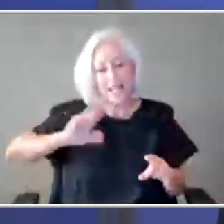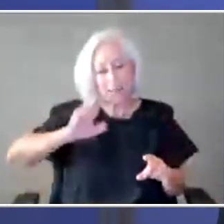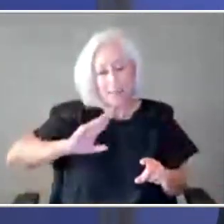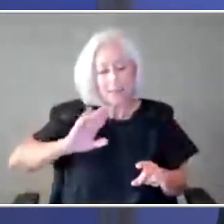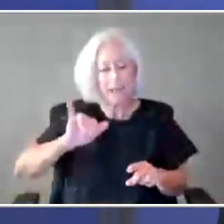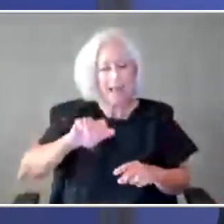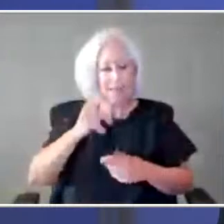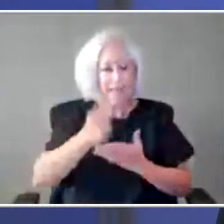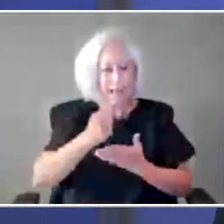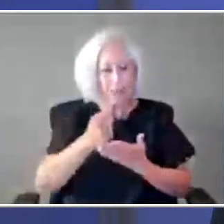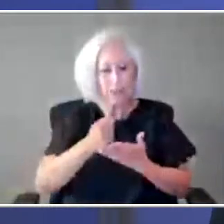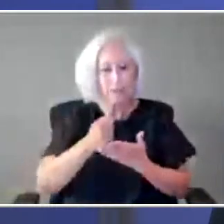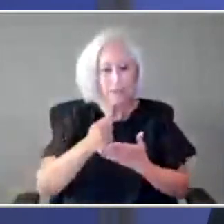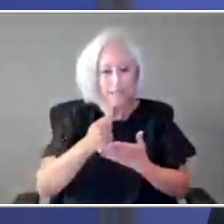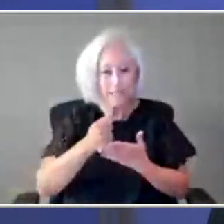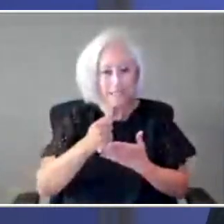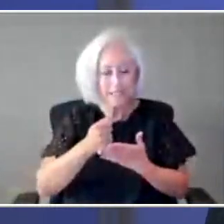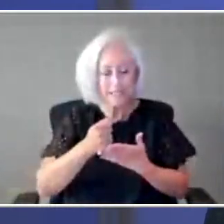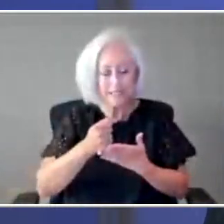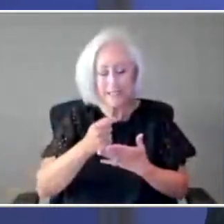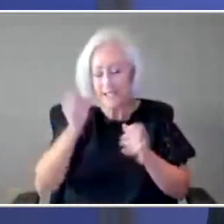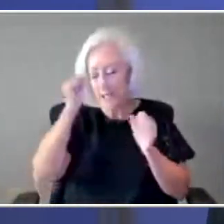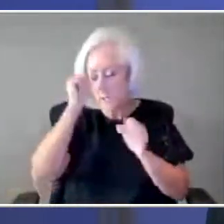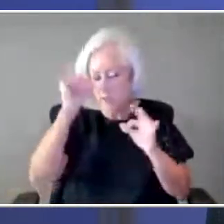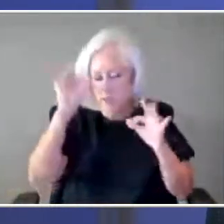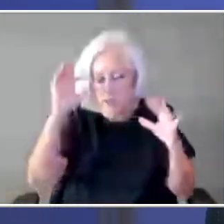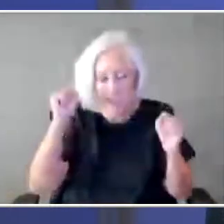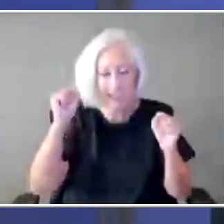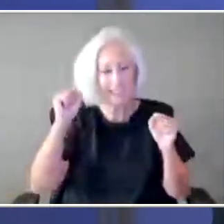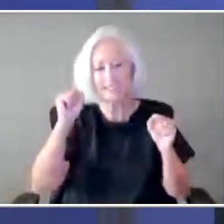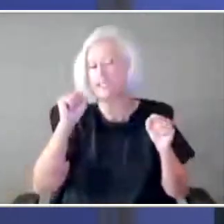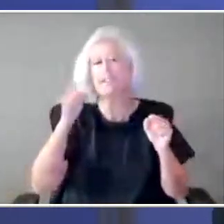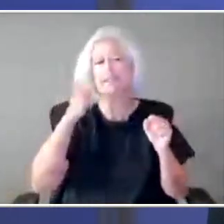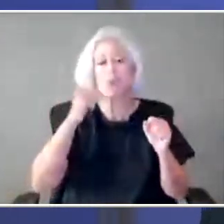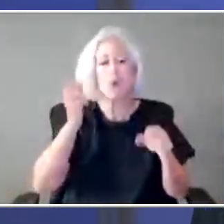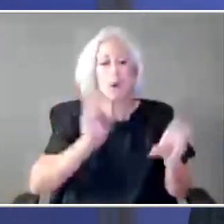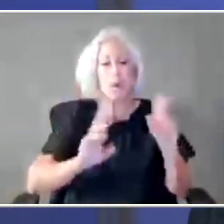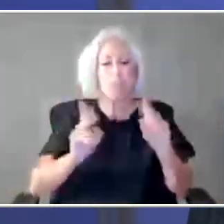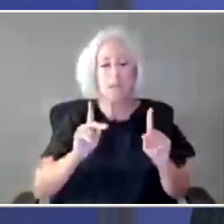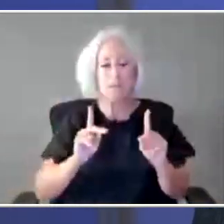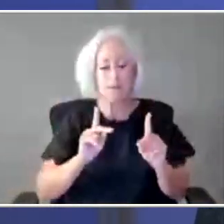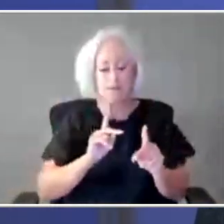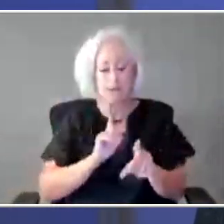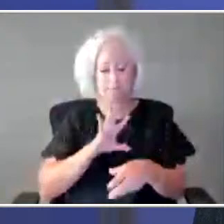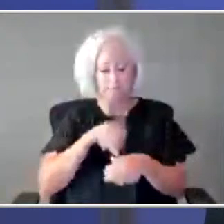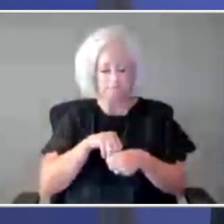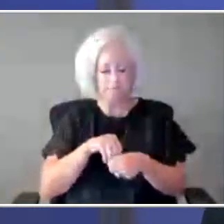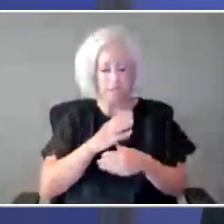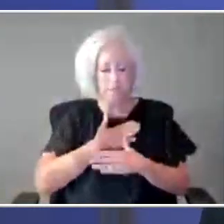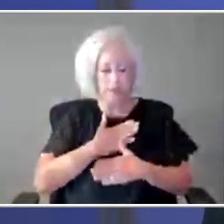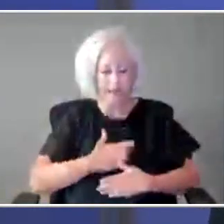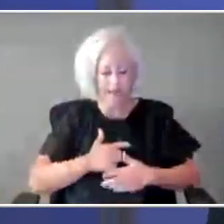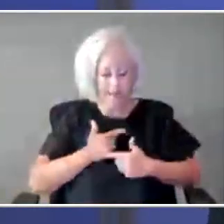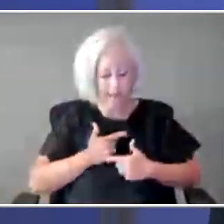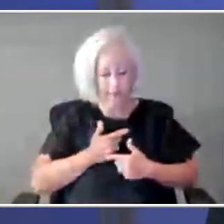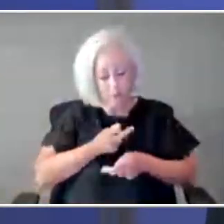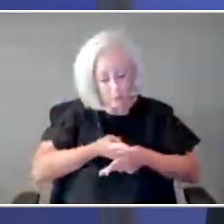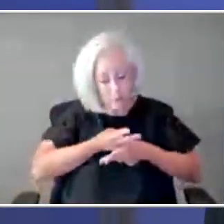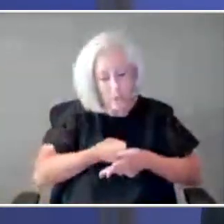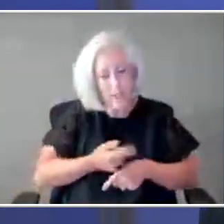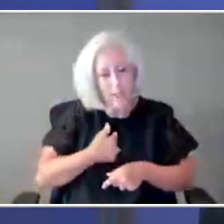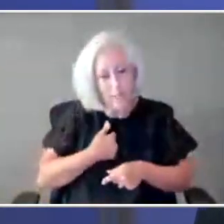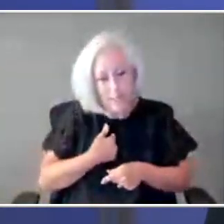just amazing, the people that were in my life at that point that just cared for me and brought me through it. And I felt that. I knew